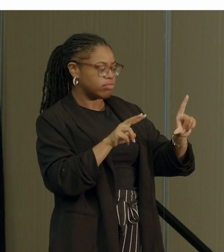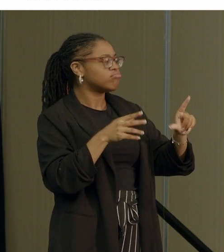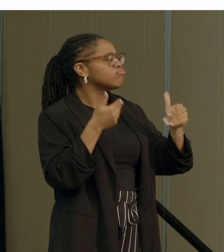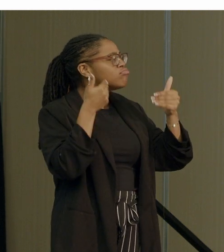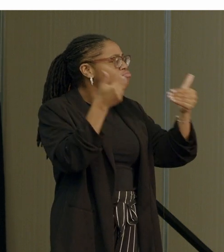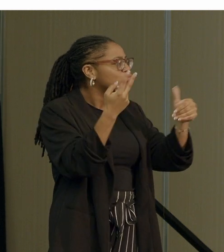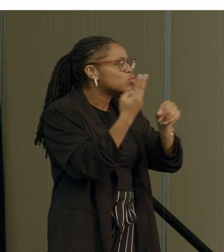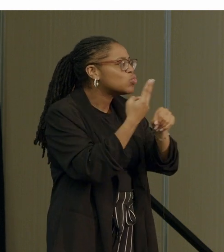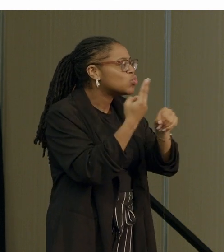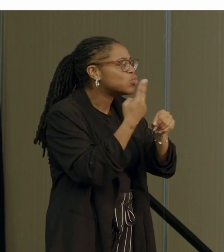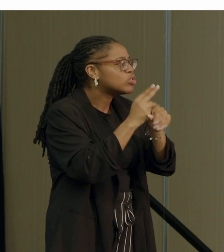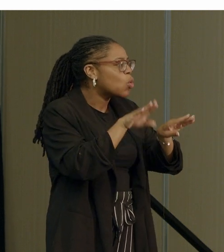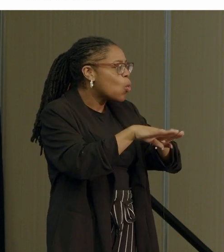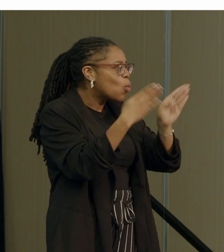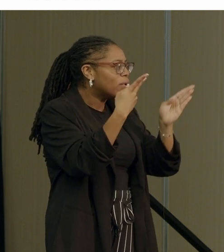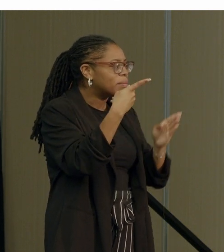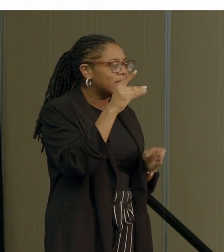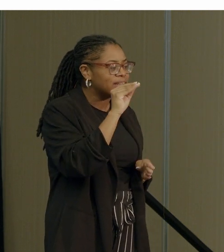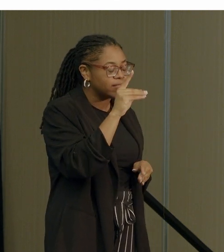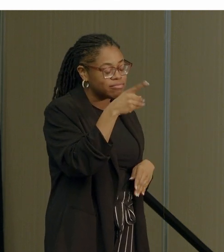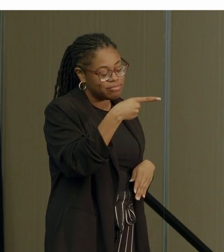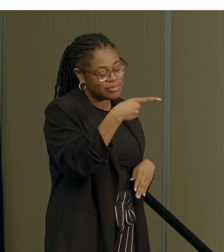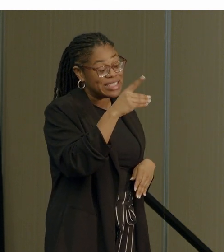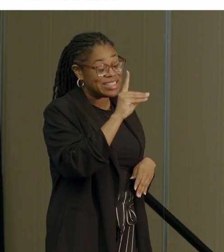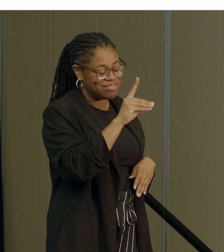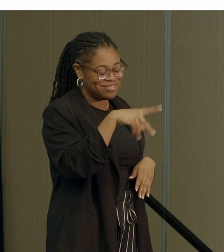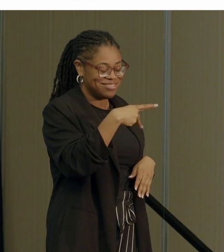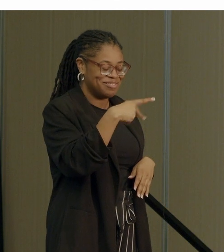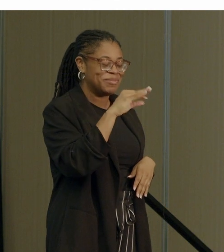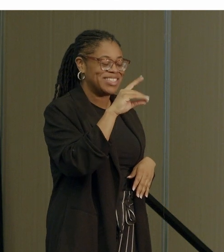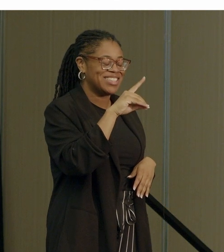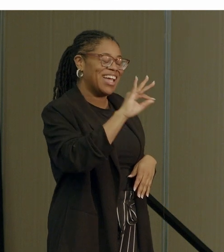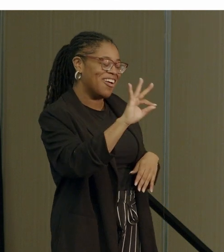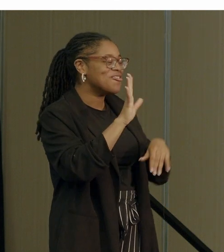a try yourself and open a PDF on the Chromebook Media app.